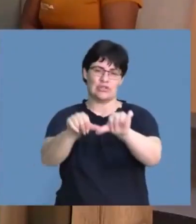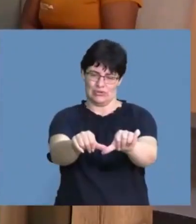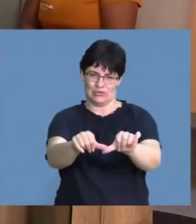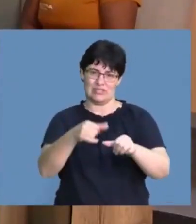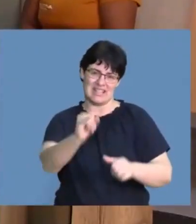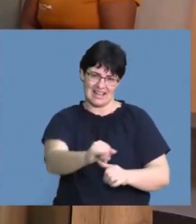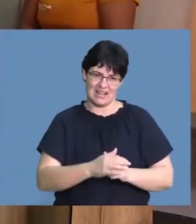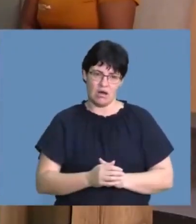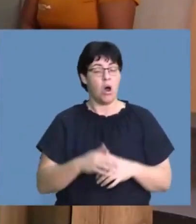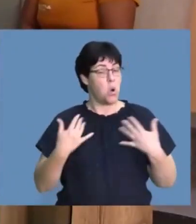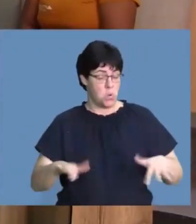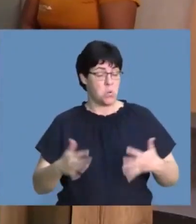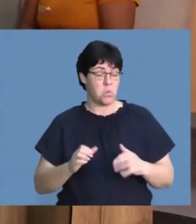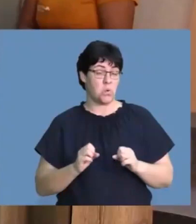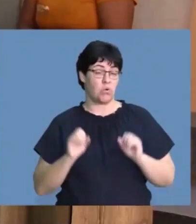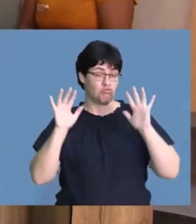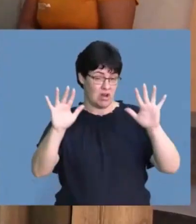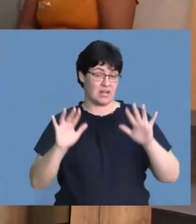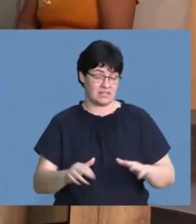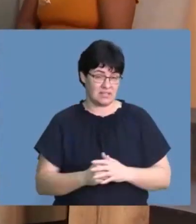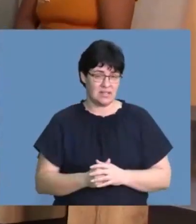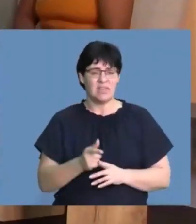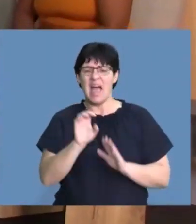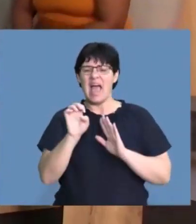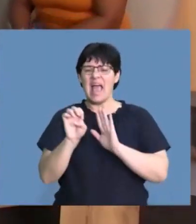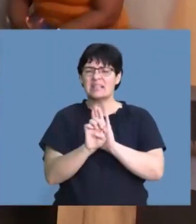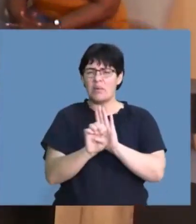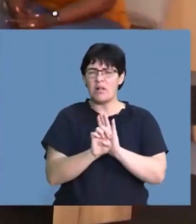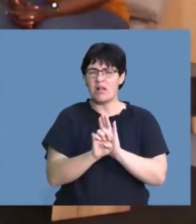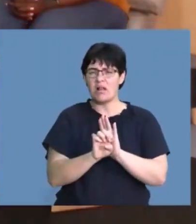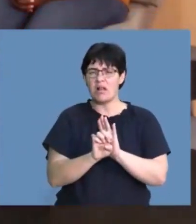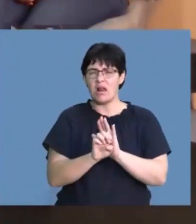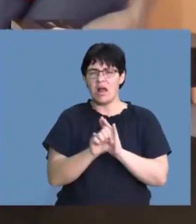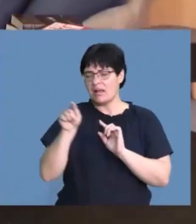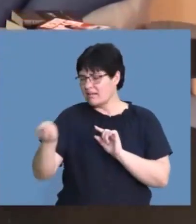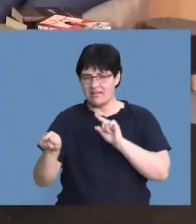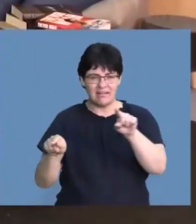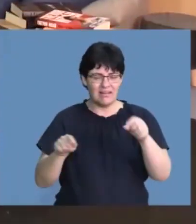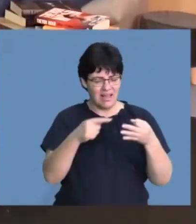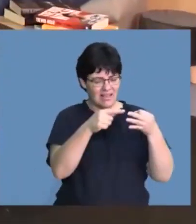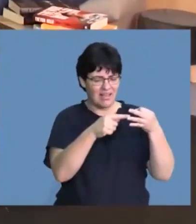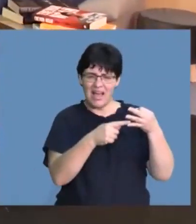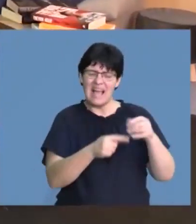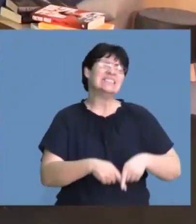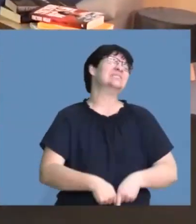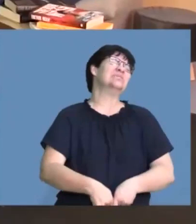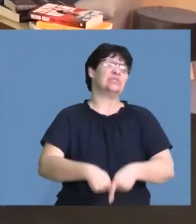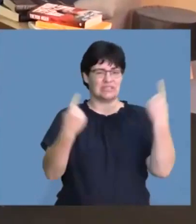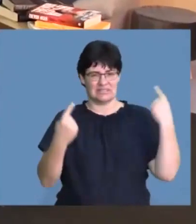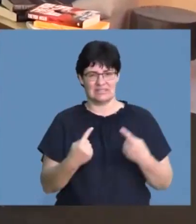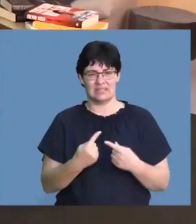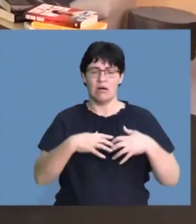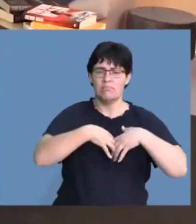continues. It continues. That's really great. Okay, so these are examples of very, very different